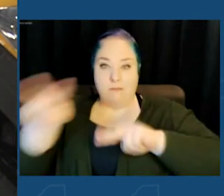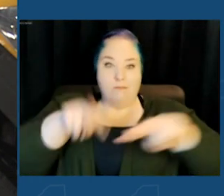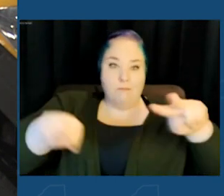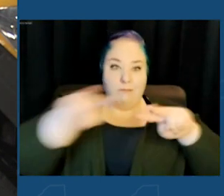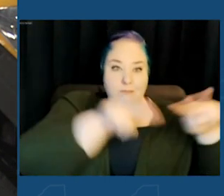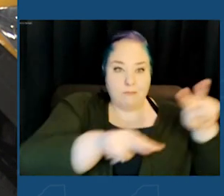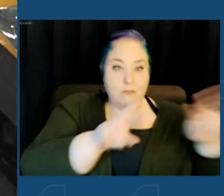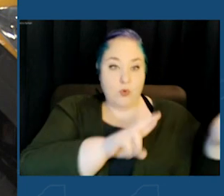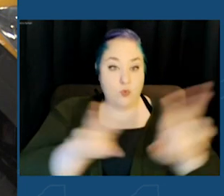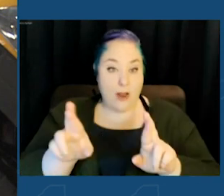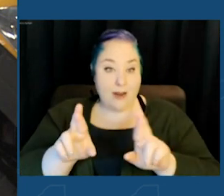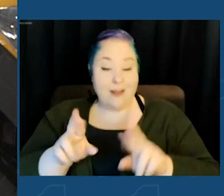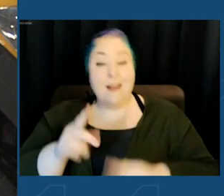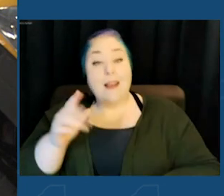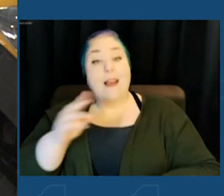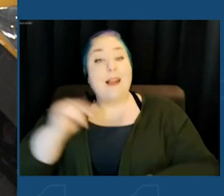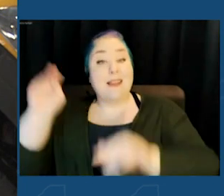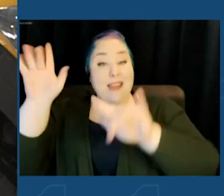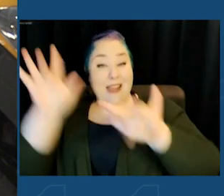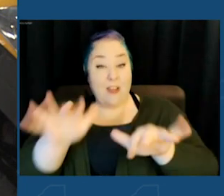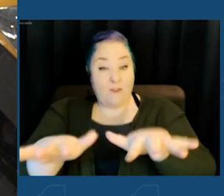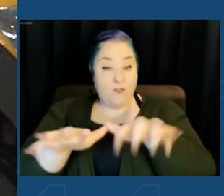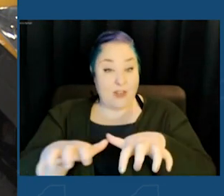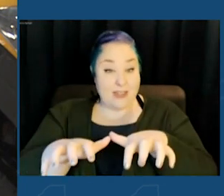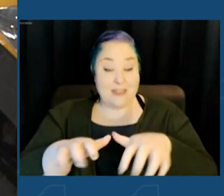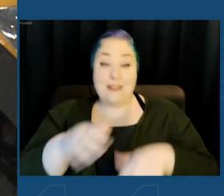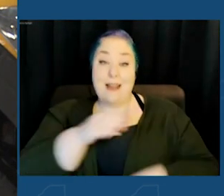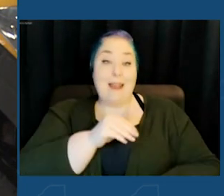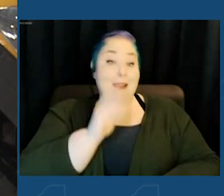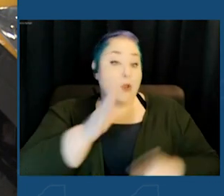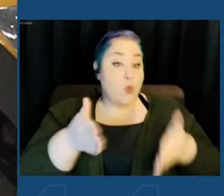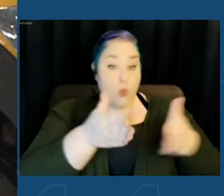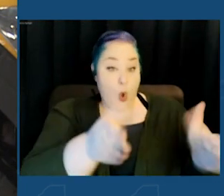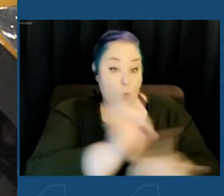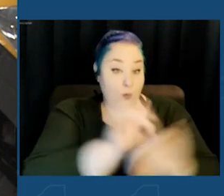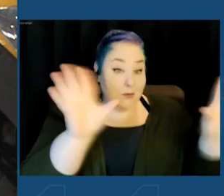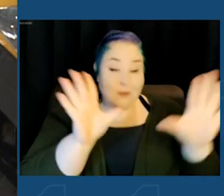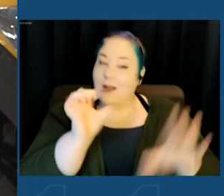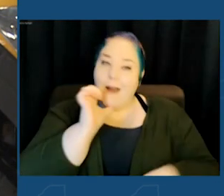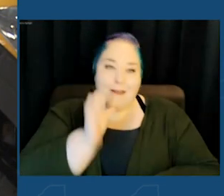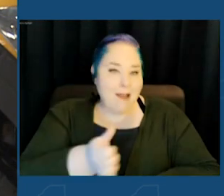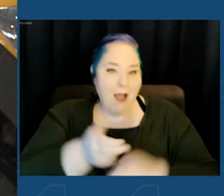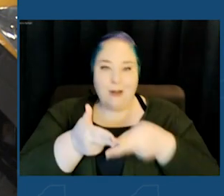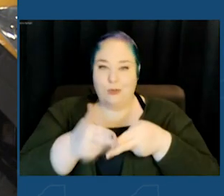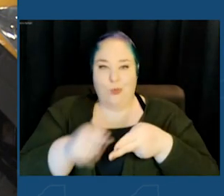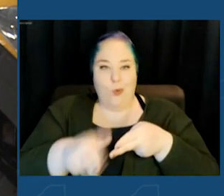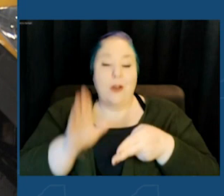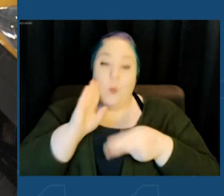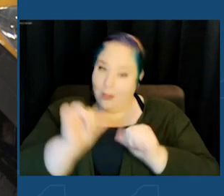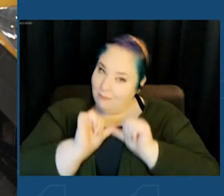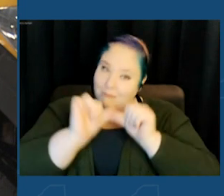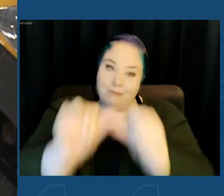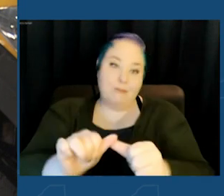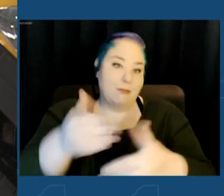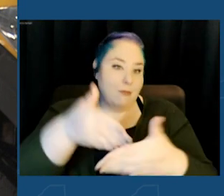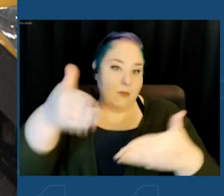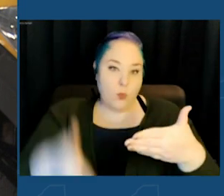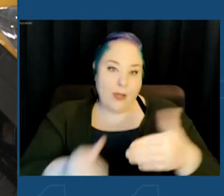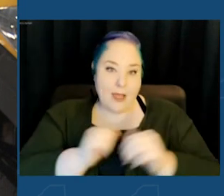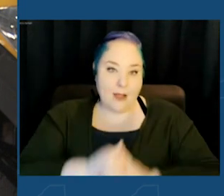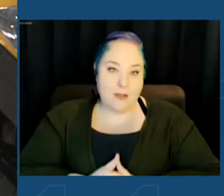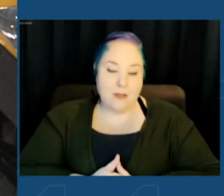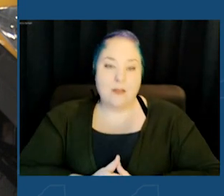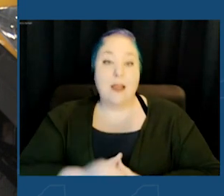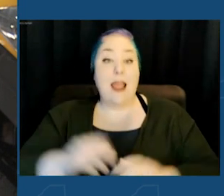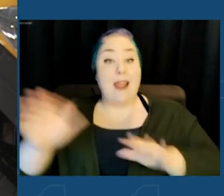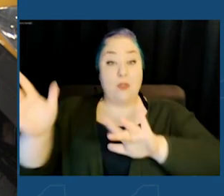freeze and the ice roads are not going anywhere soon this is going to be an event that's going to continue through the weekend and the wind chills are going